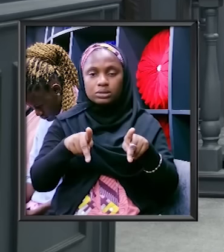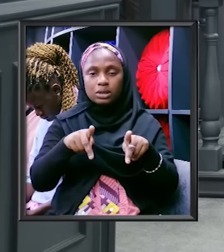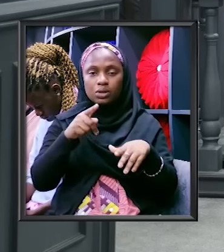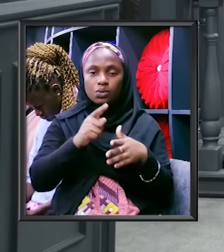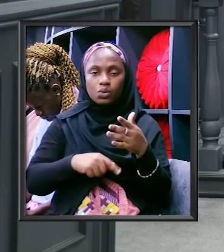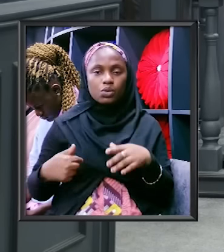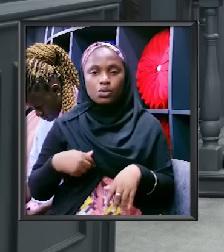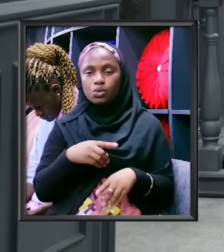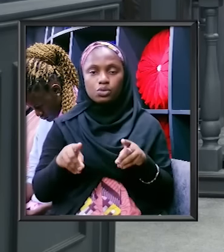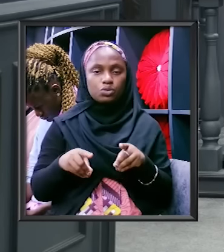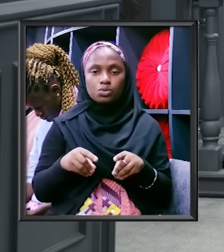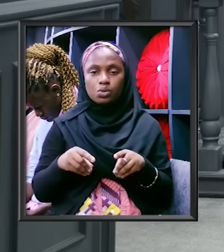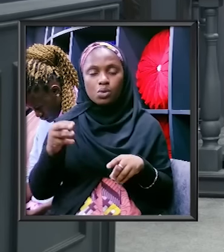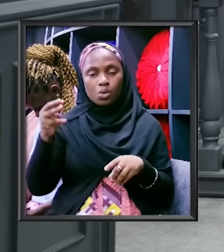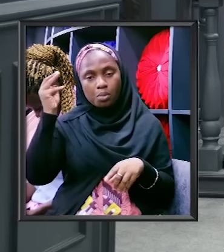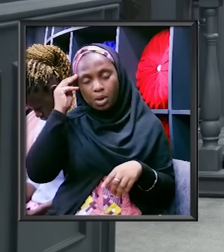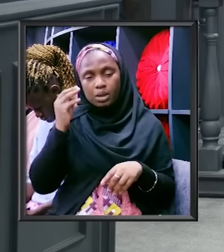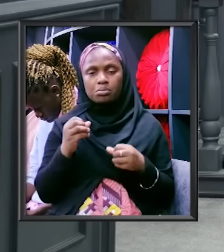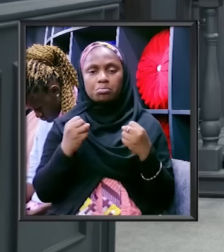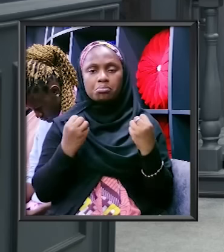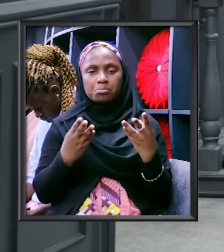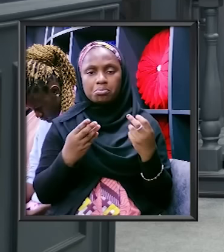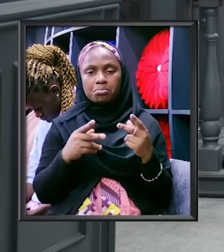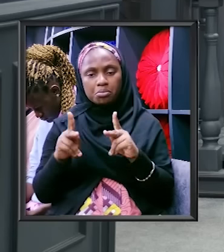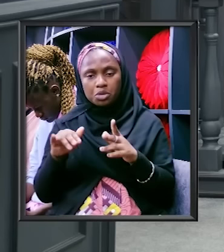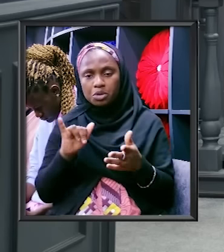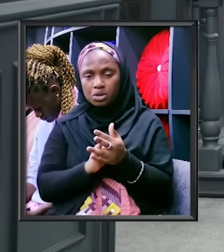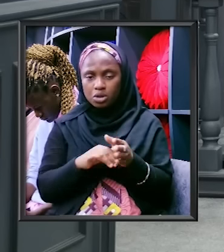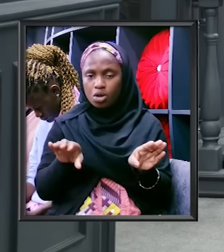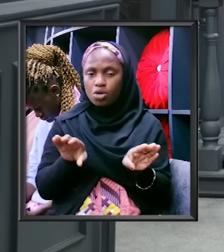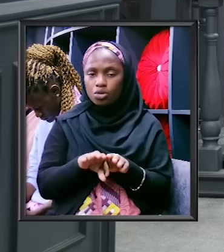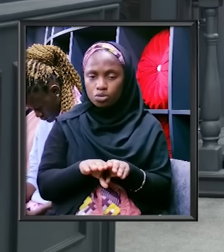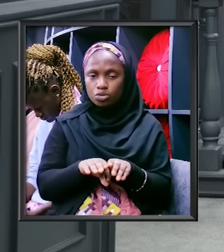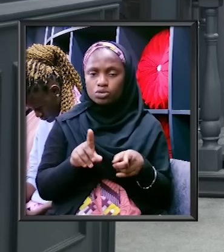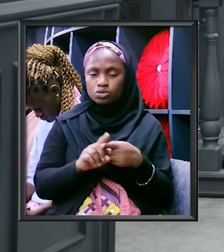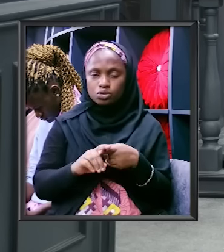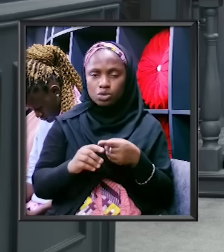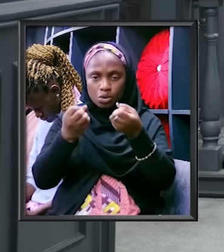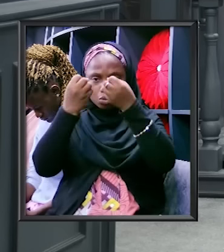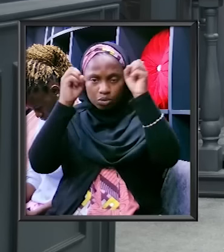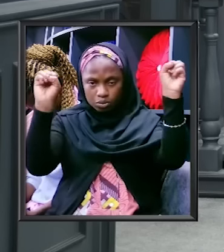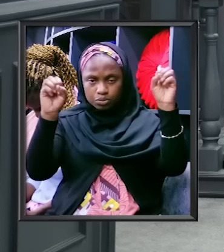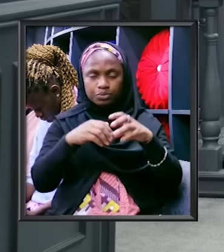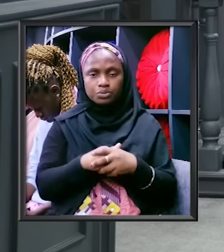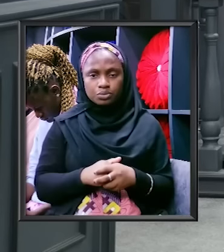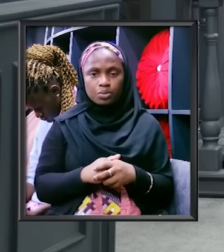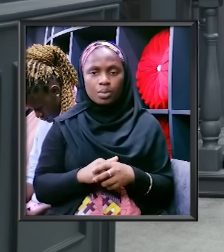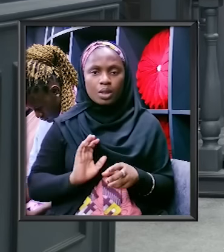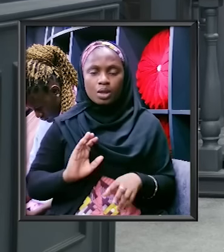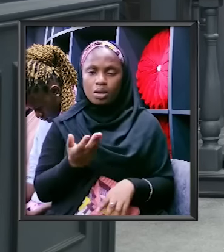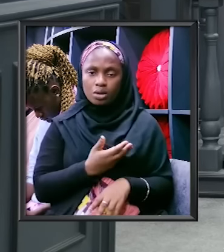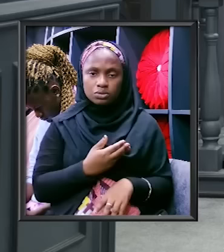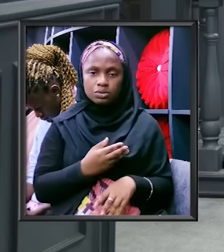People waiting close to president, most especially our mother, distinguished senator, Her